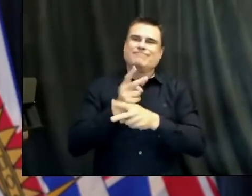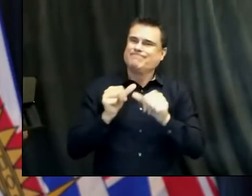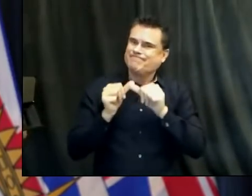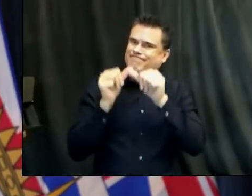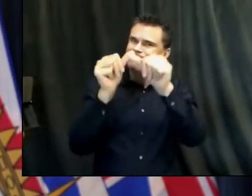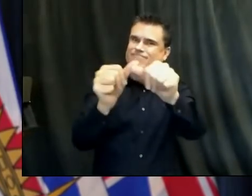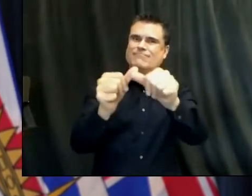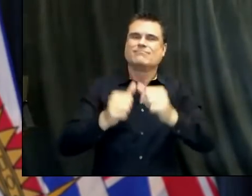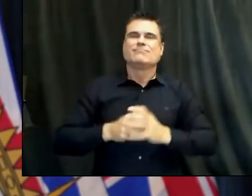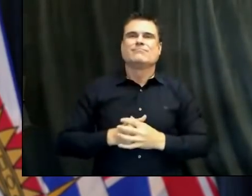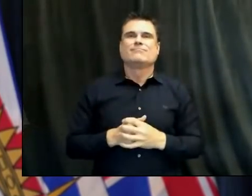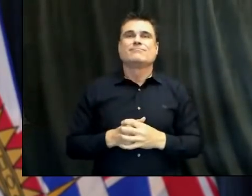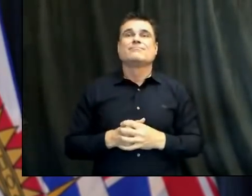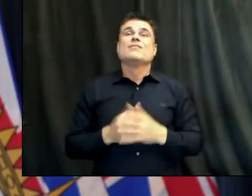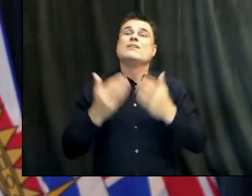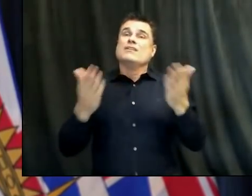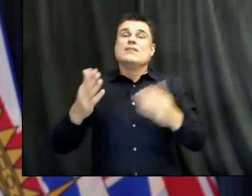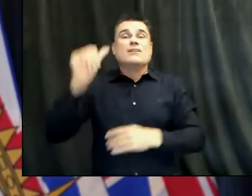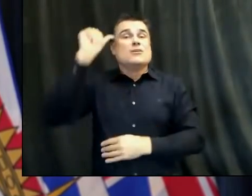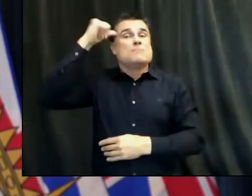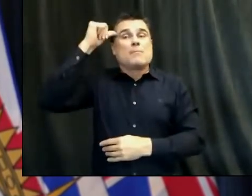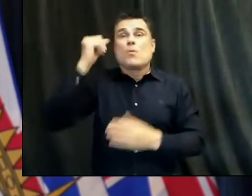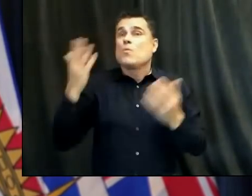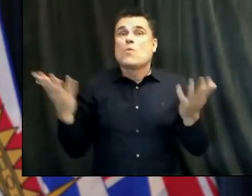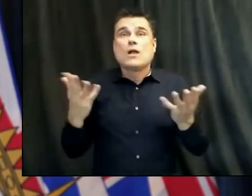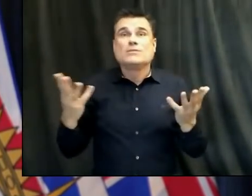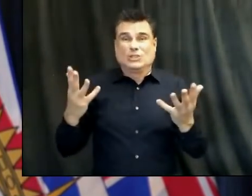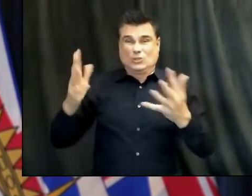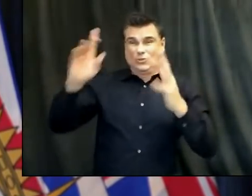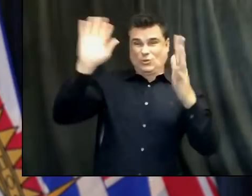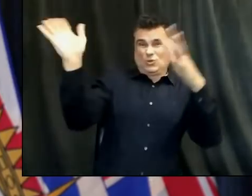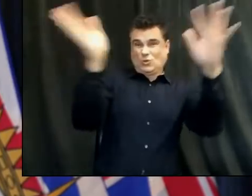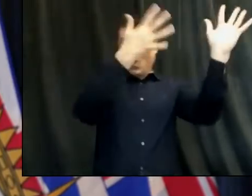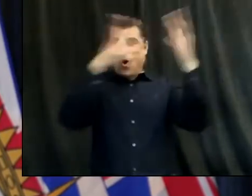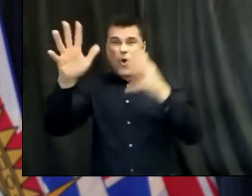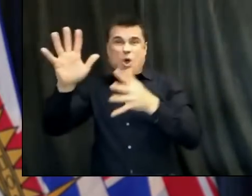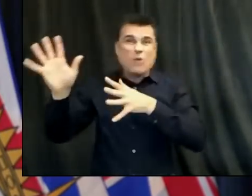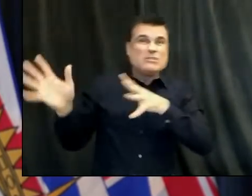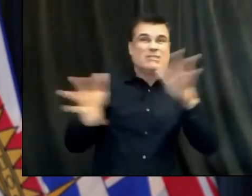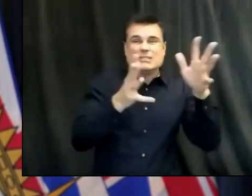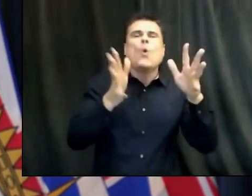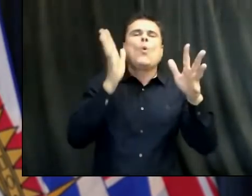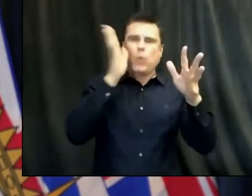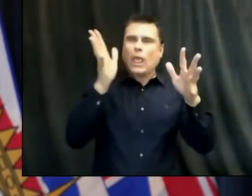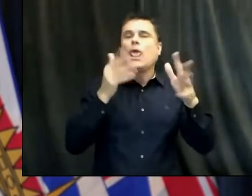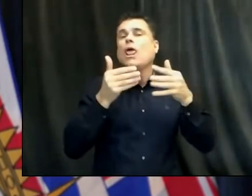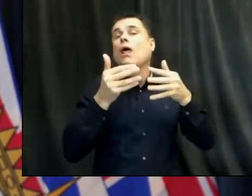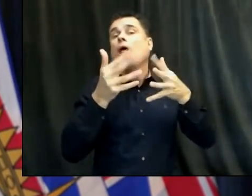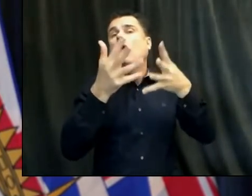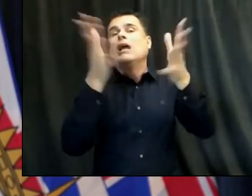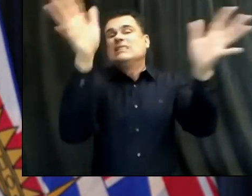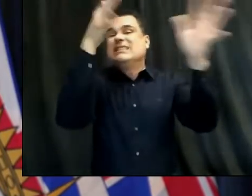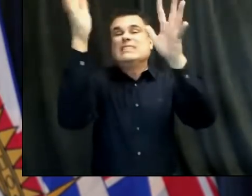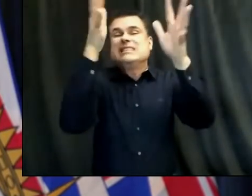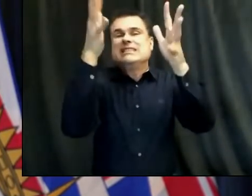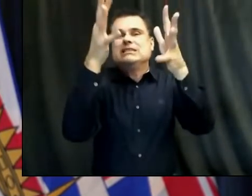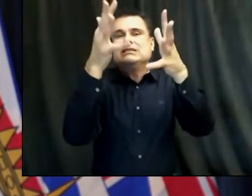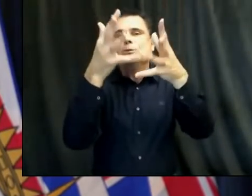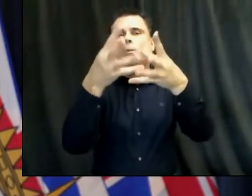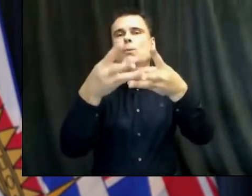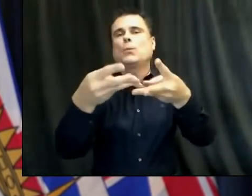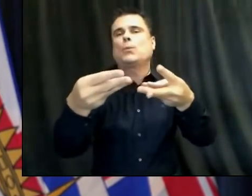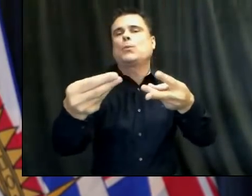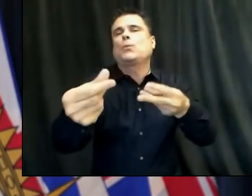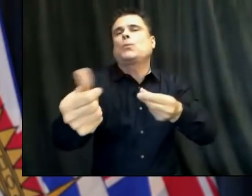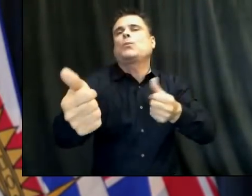But we do remember that every storm ends and that the surges wane, and our focus right now has to be on